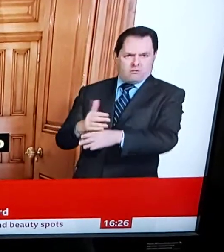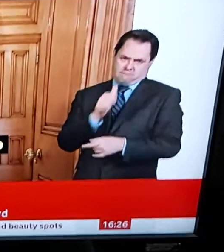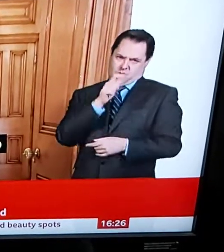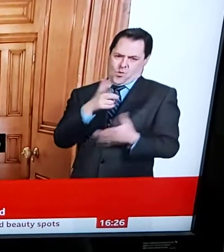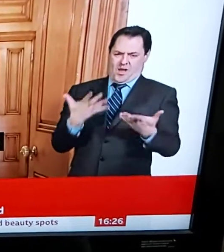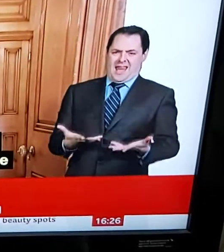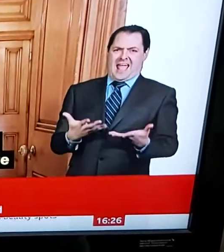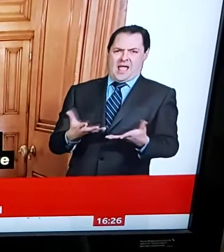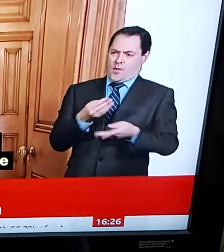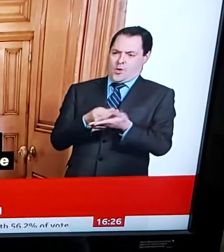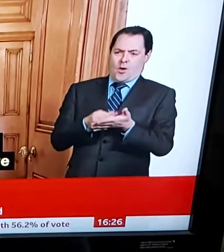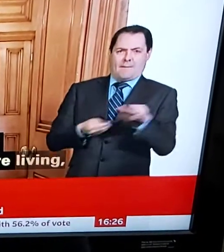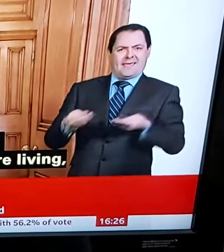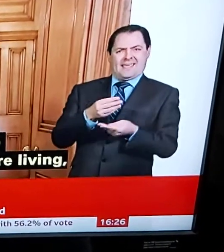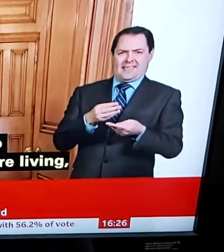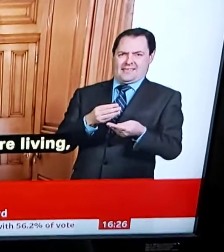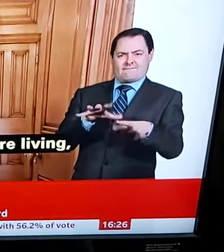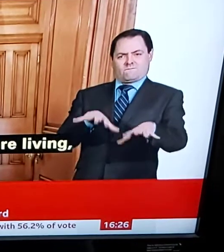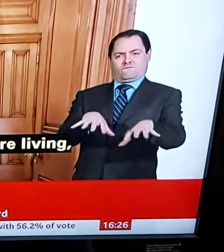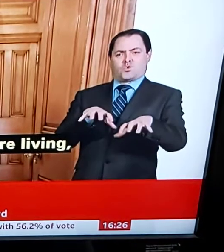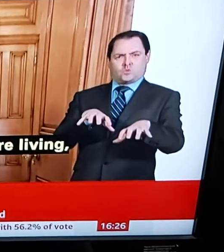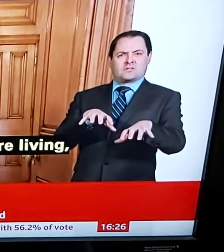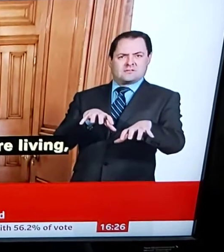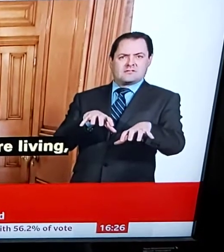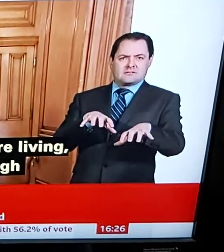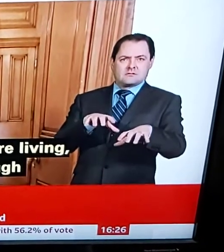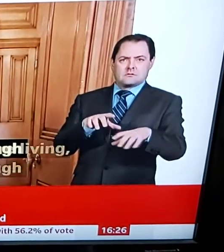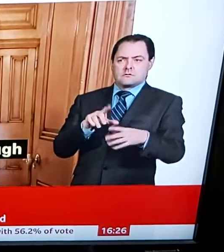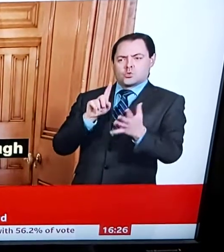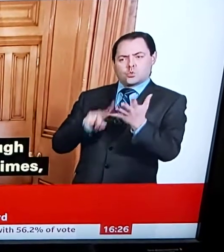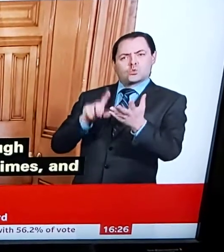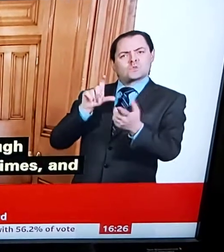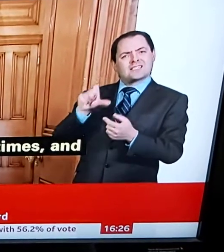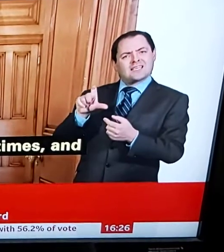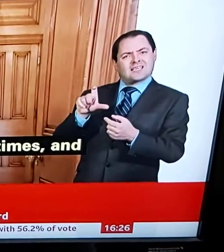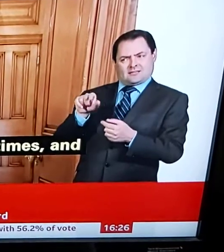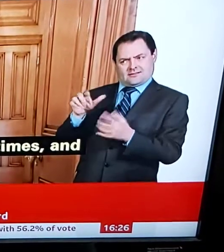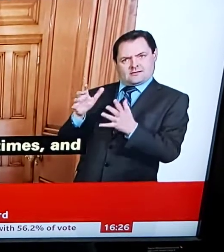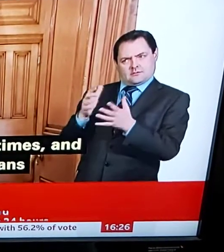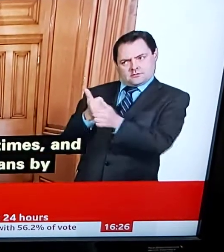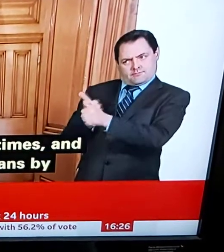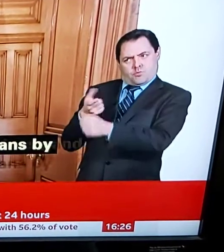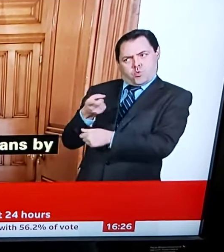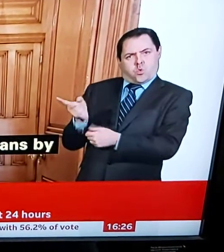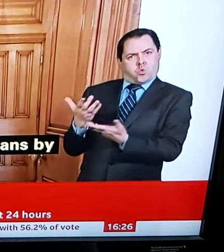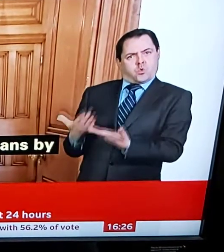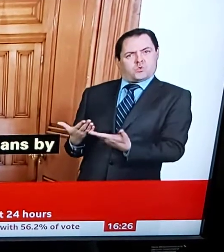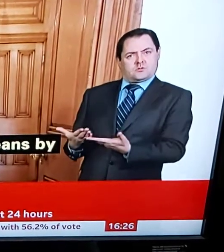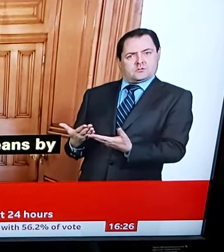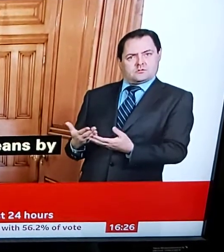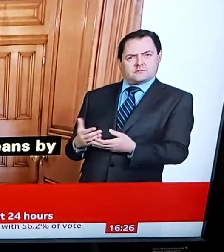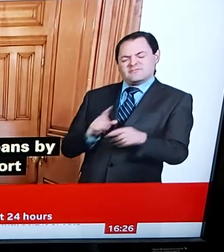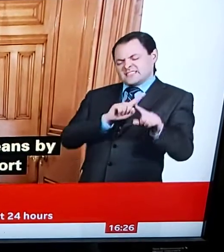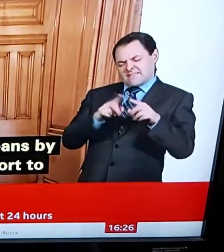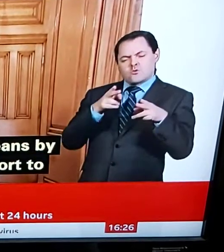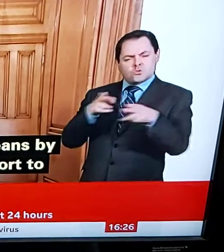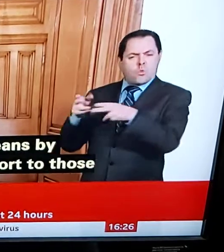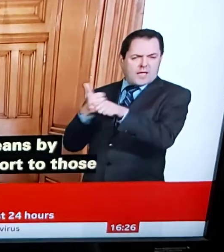times, and Universal Credit is the means by which we're giving support to those who need it most. It's not the only means, however,